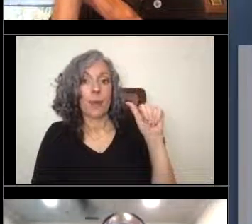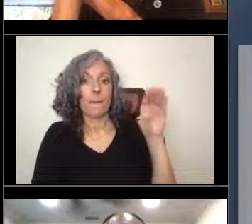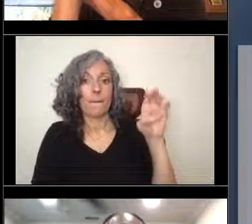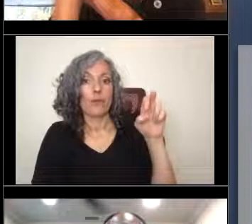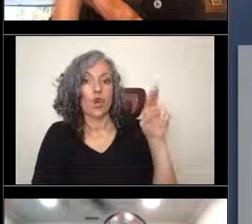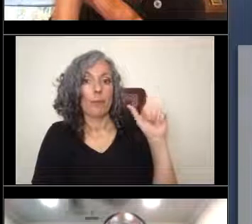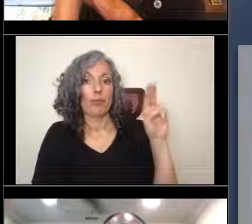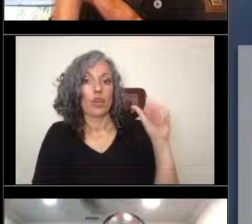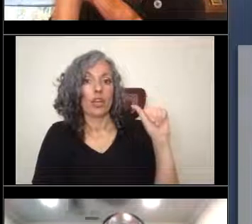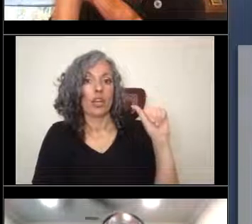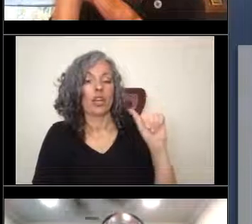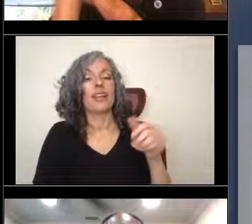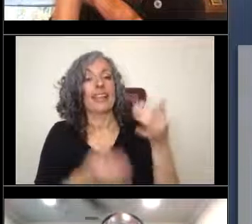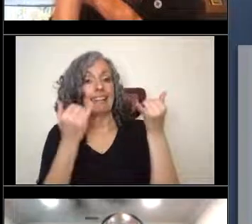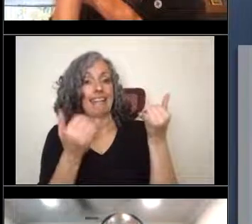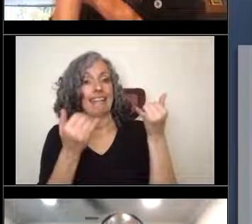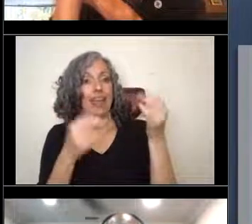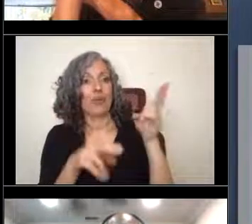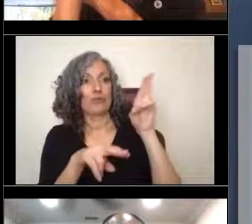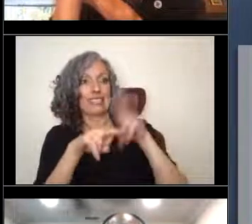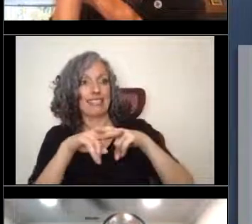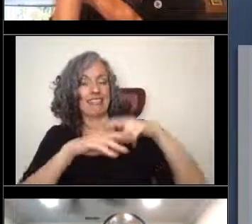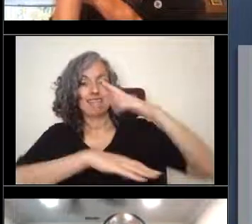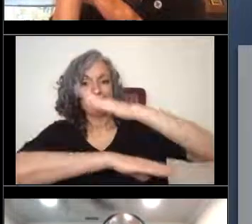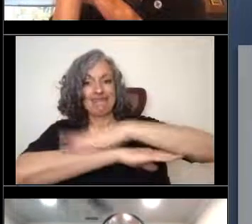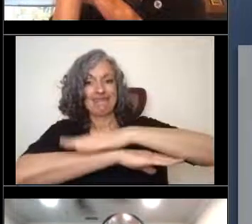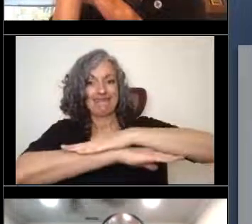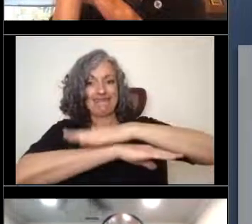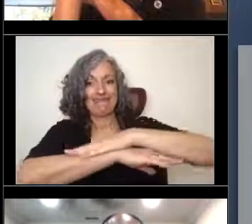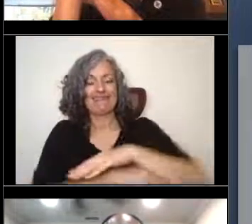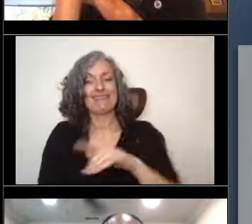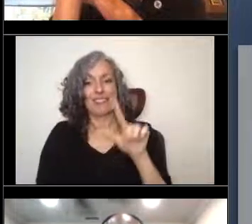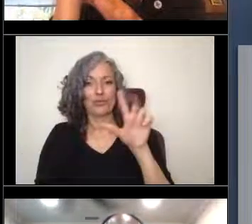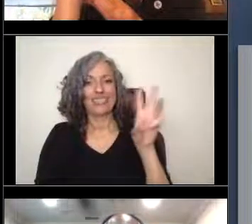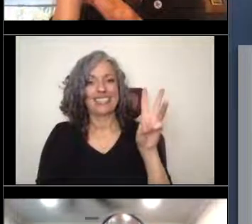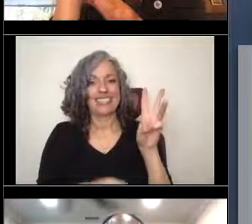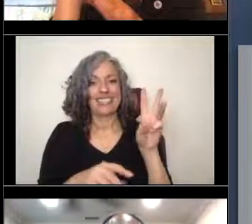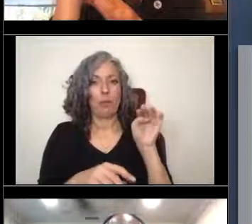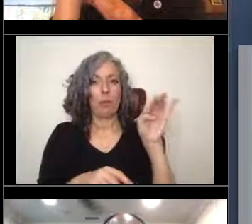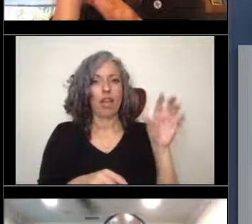I'm here sitting at my desk, 26 miles from